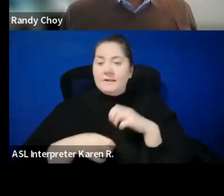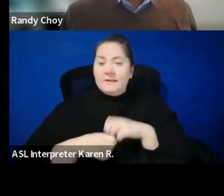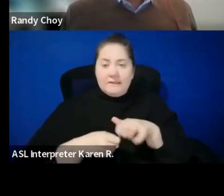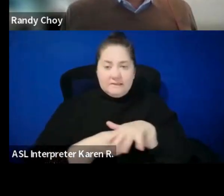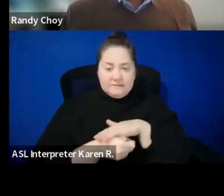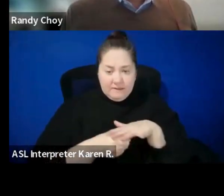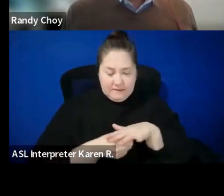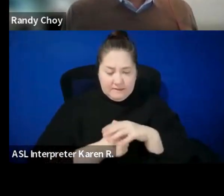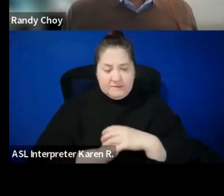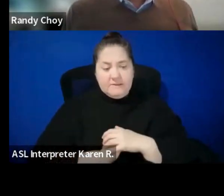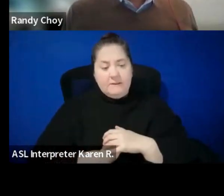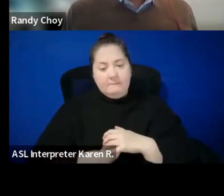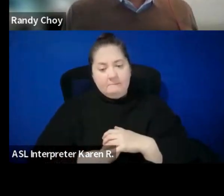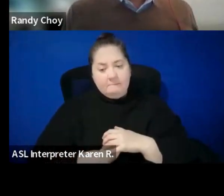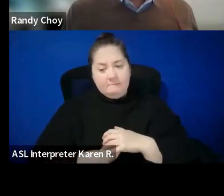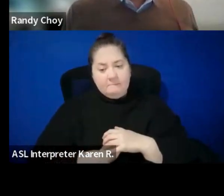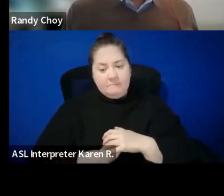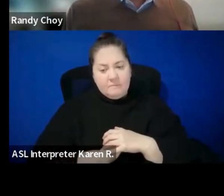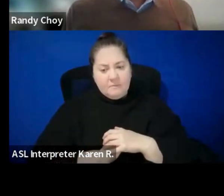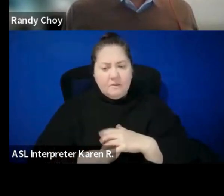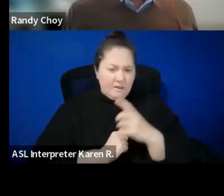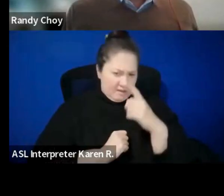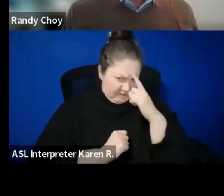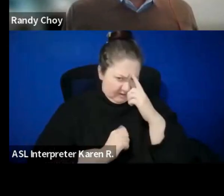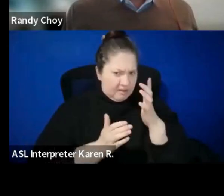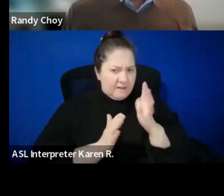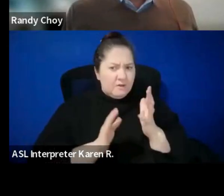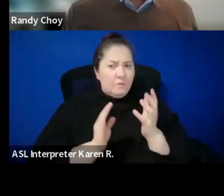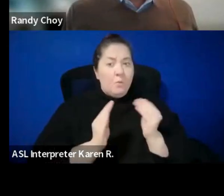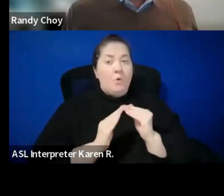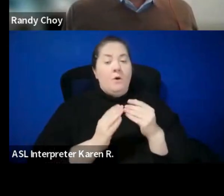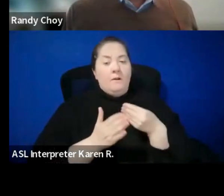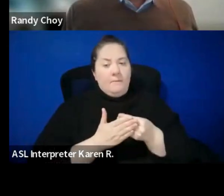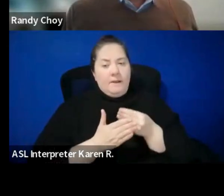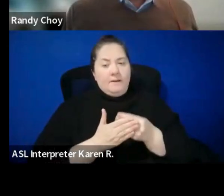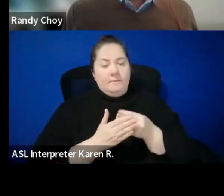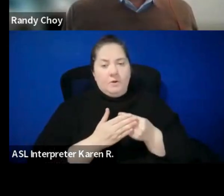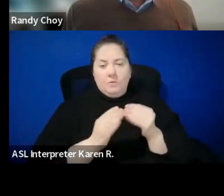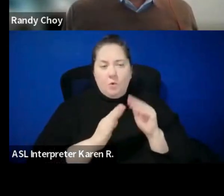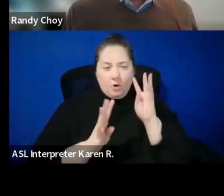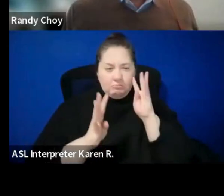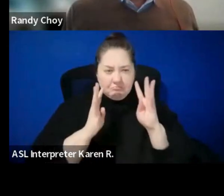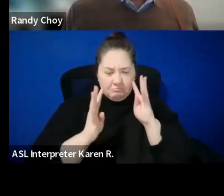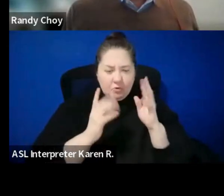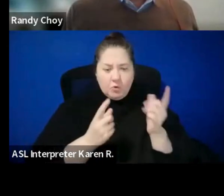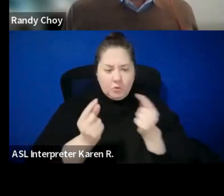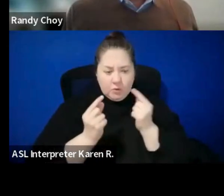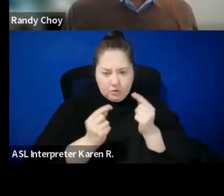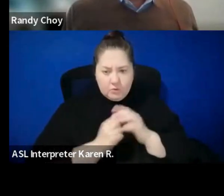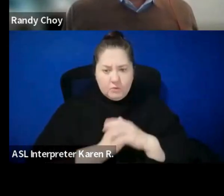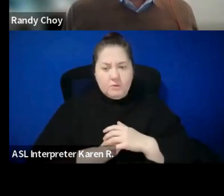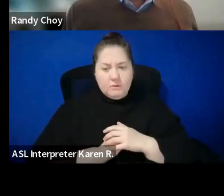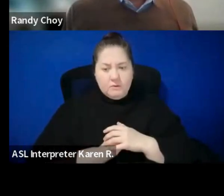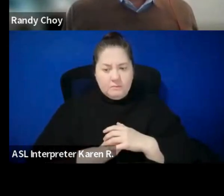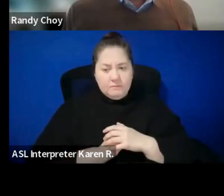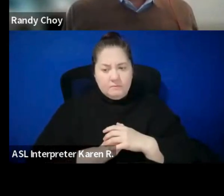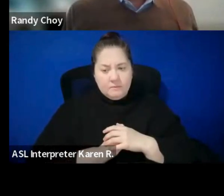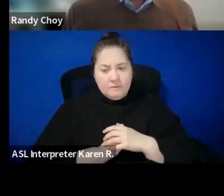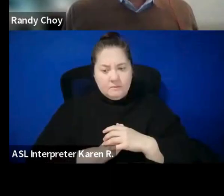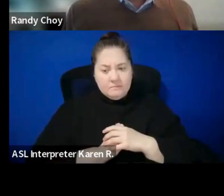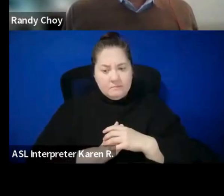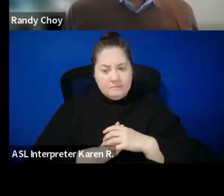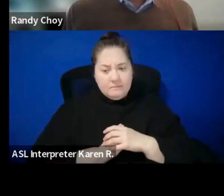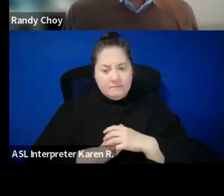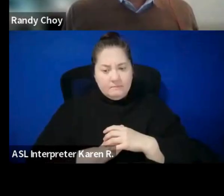space. And I do think that let us get more money and be a little bit more creative in what we do with them as we move forward.